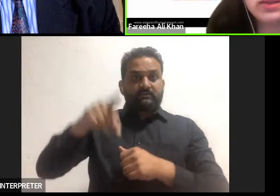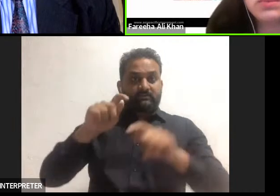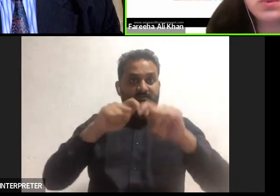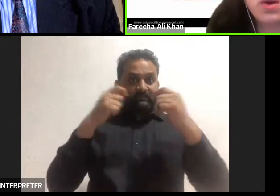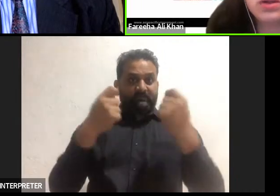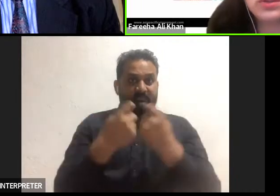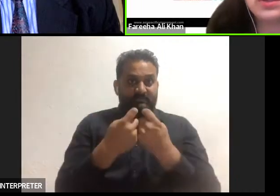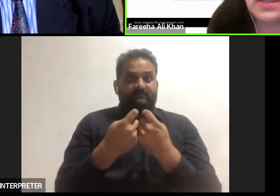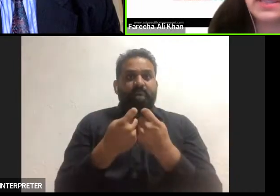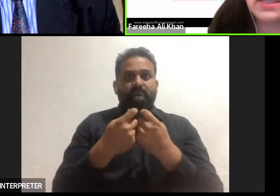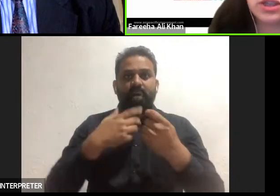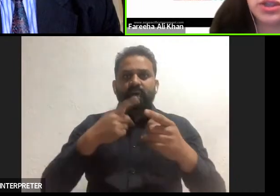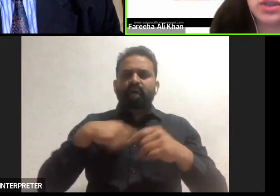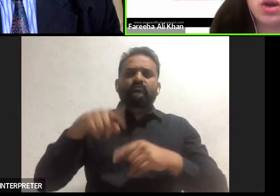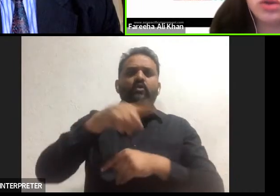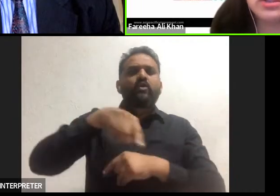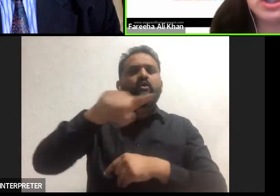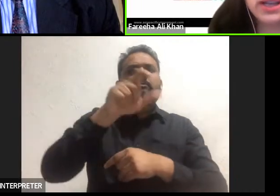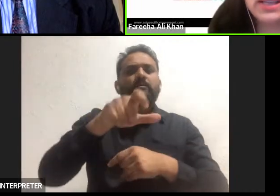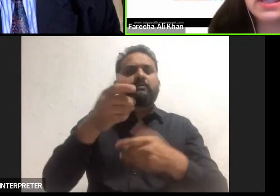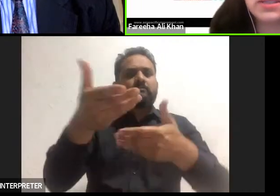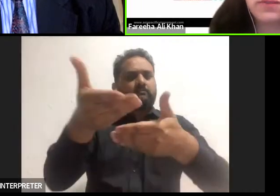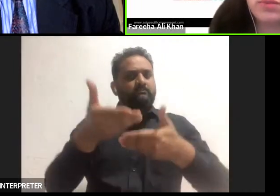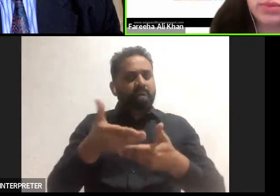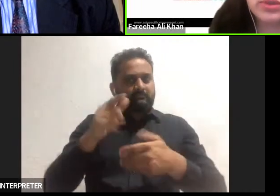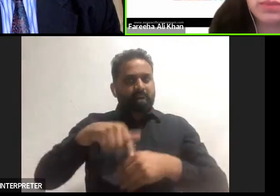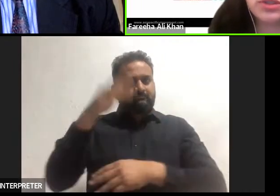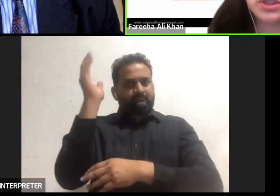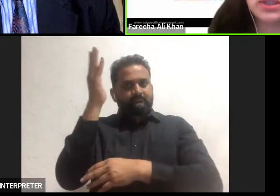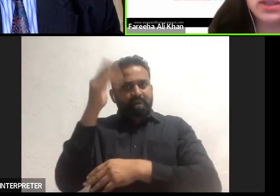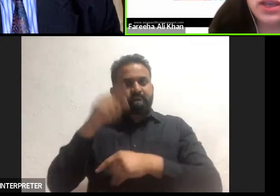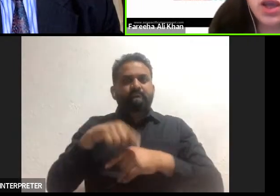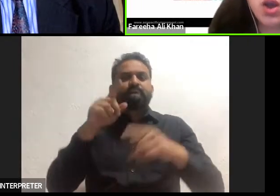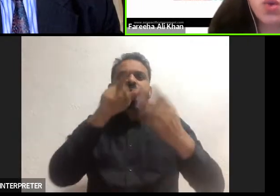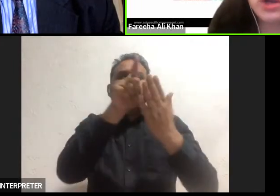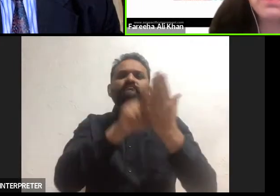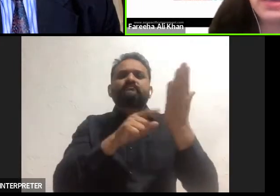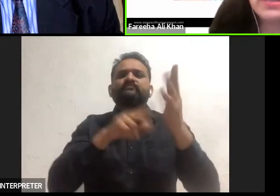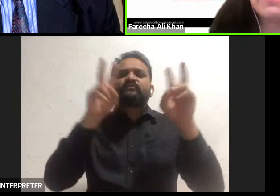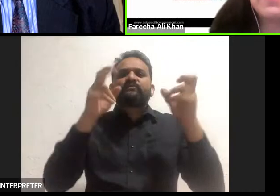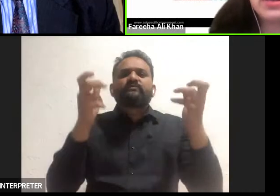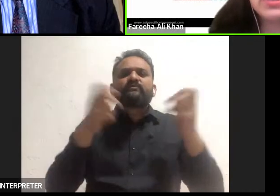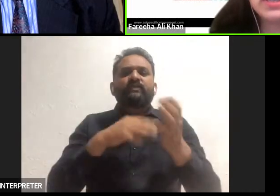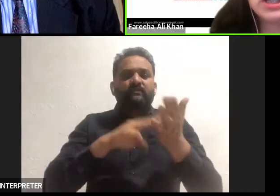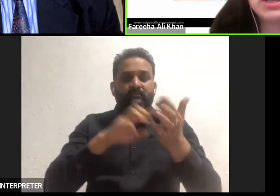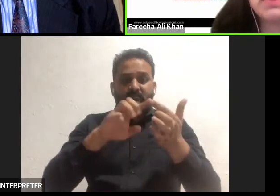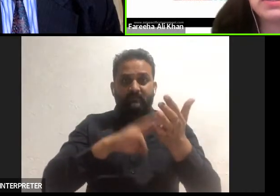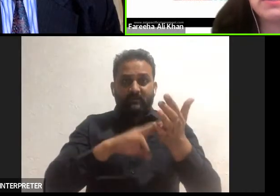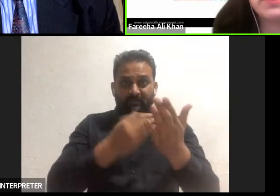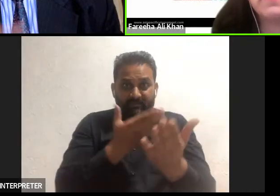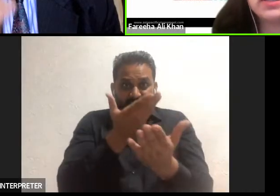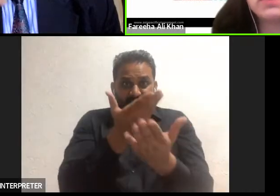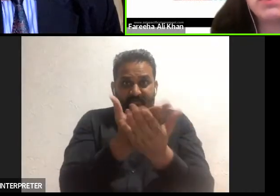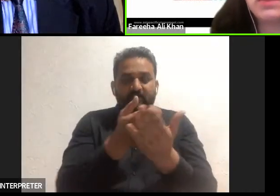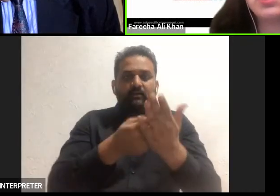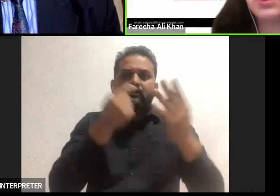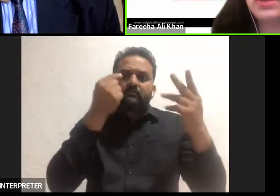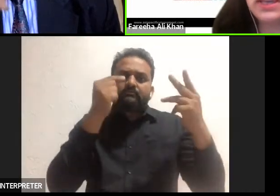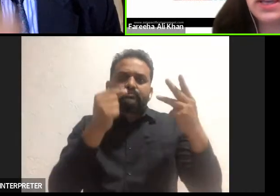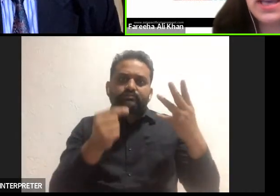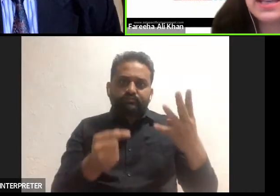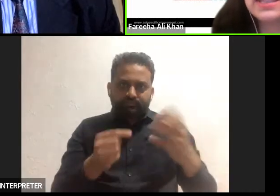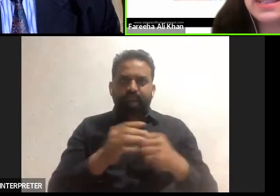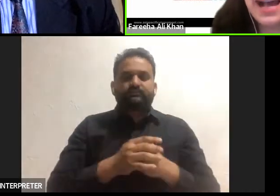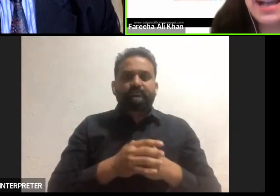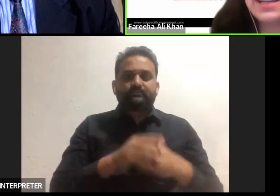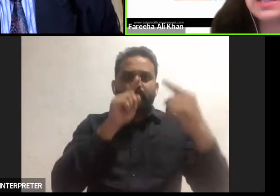warmly welcome you all to today's session on checklist for memo submission. What makes the first Asia Pacific WIS Pre-Mood